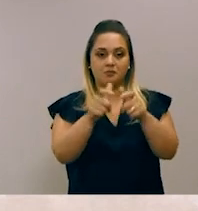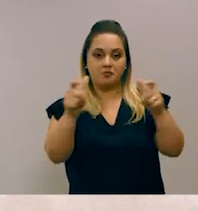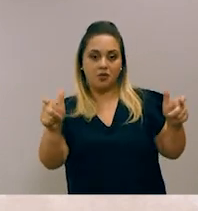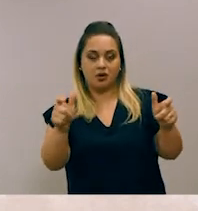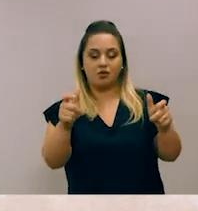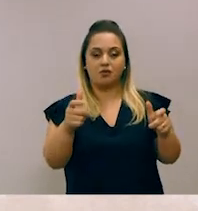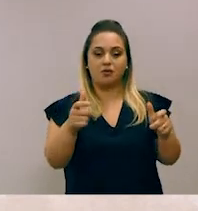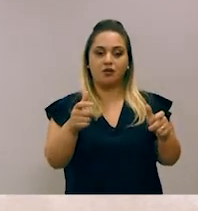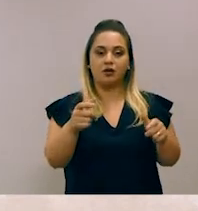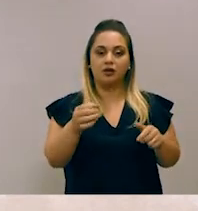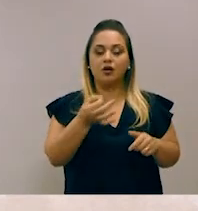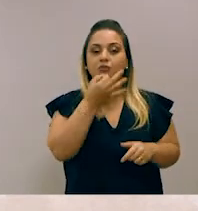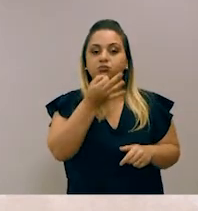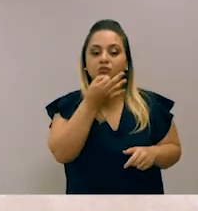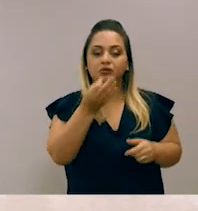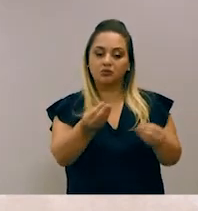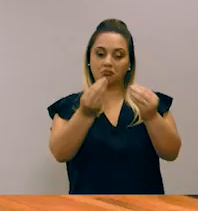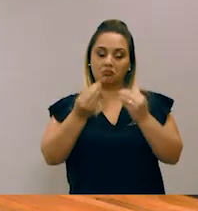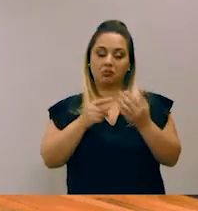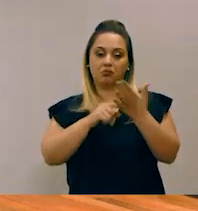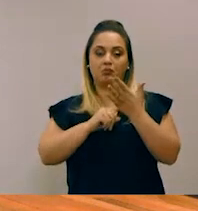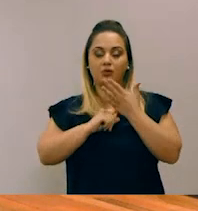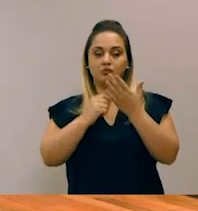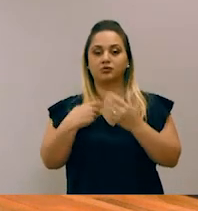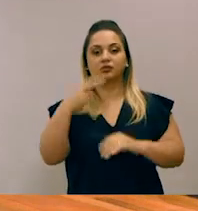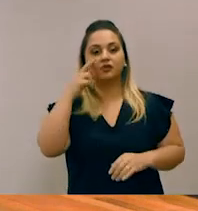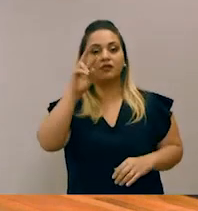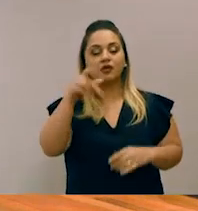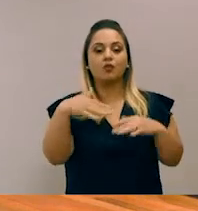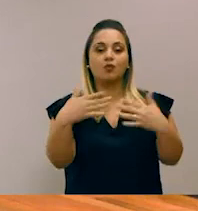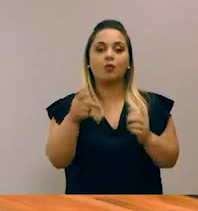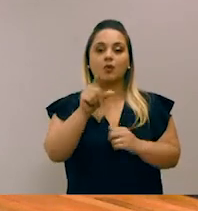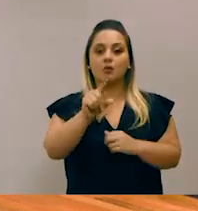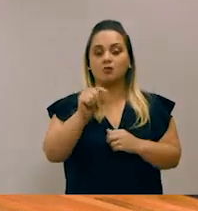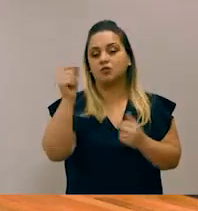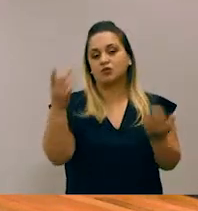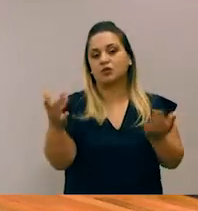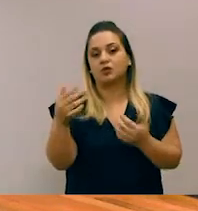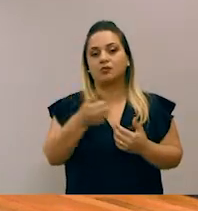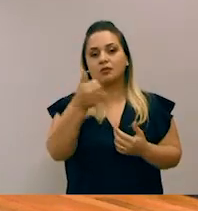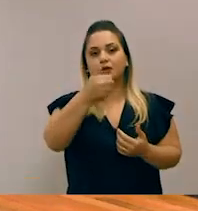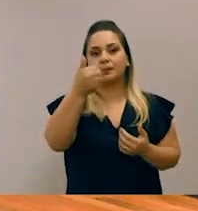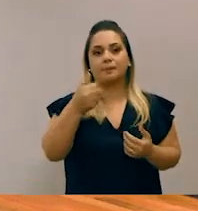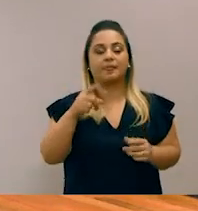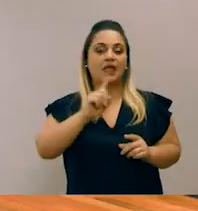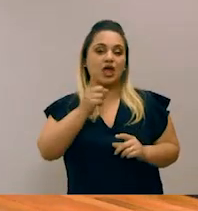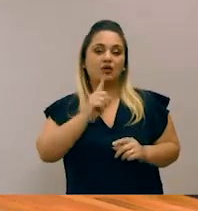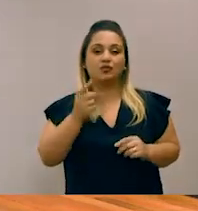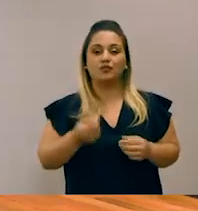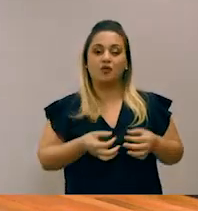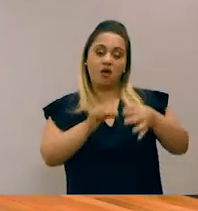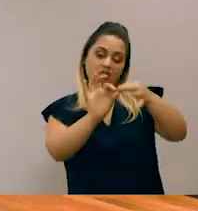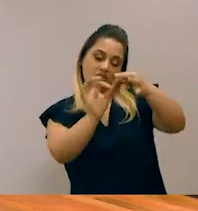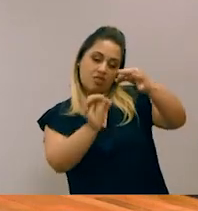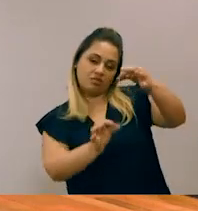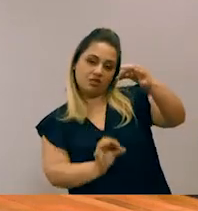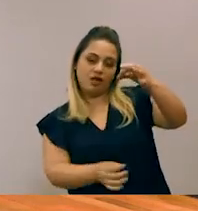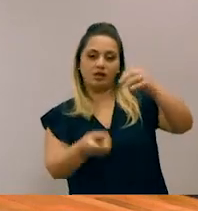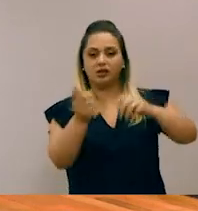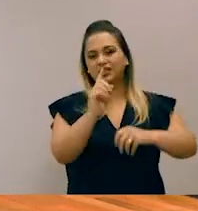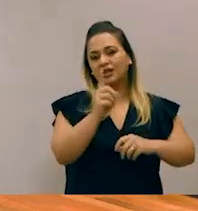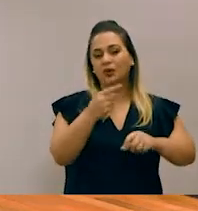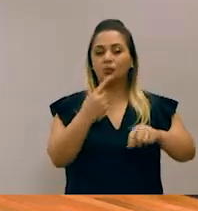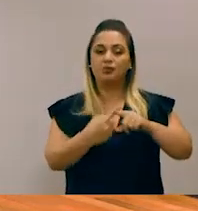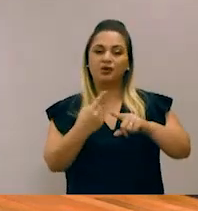this suggestion to you. And just to contextualize, I will not go into detail regarding the